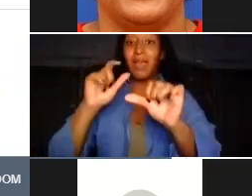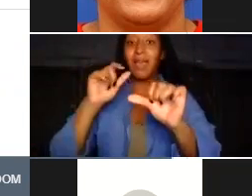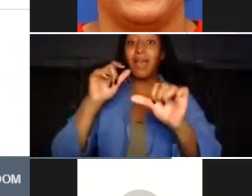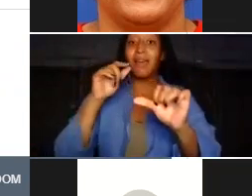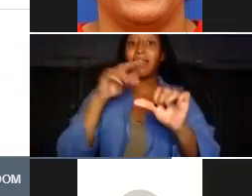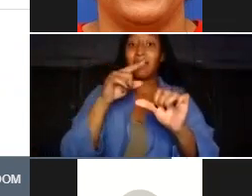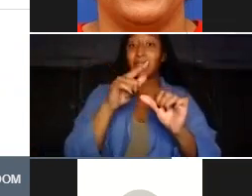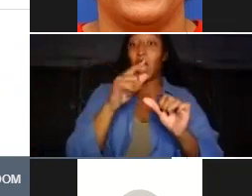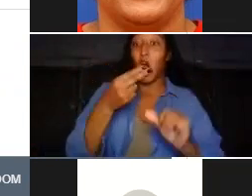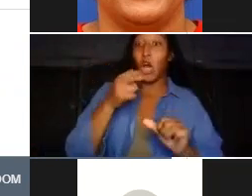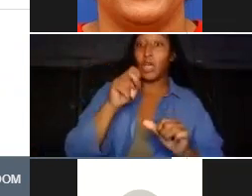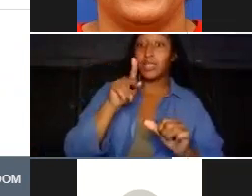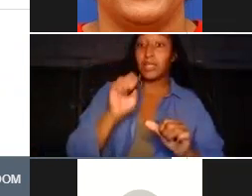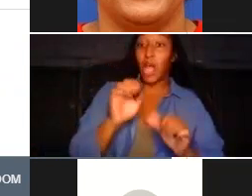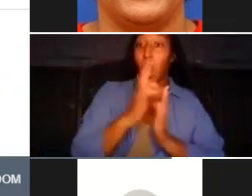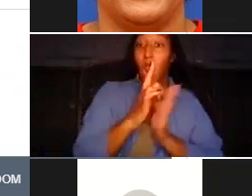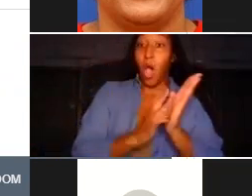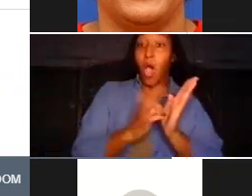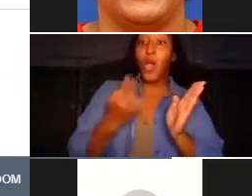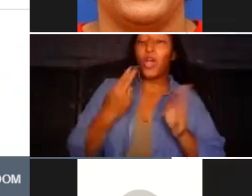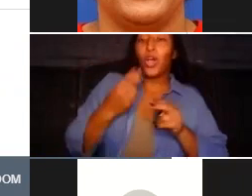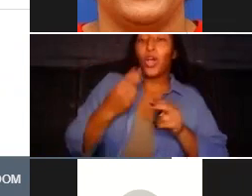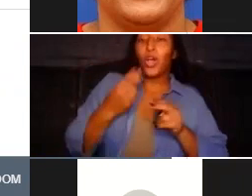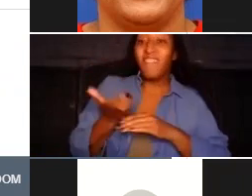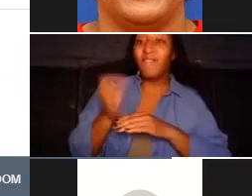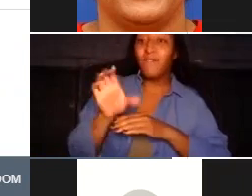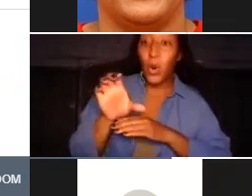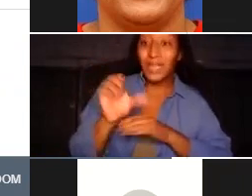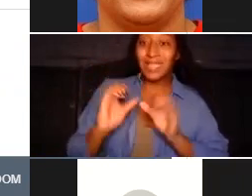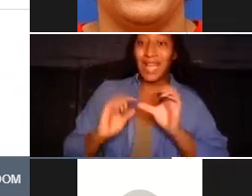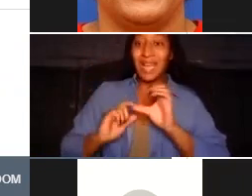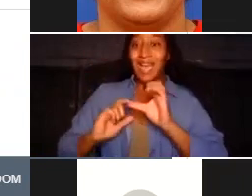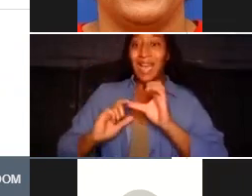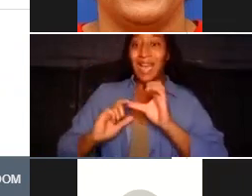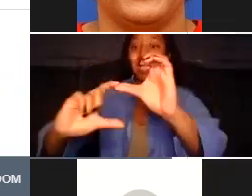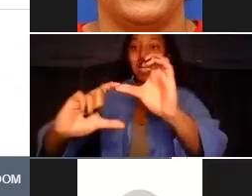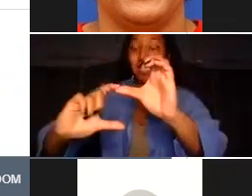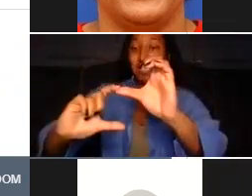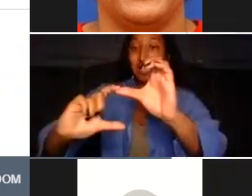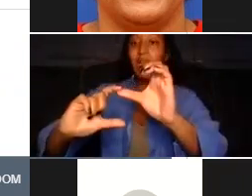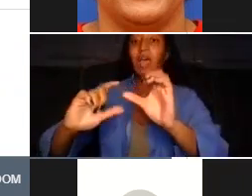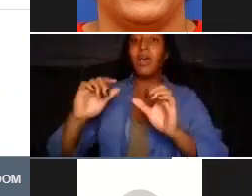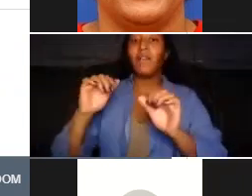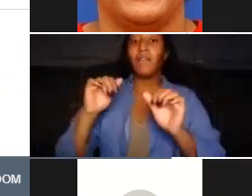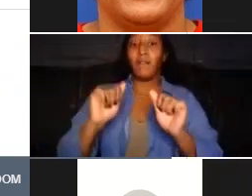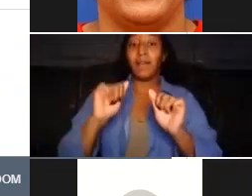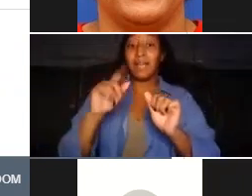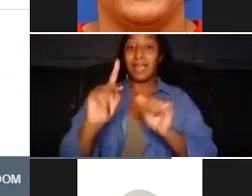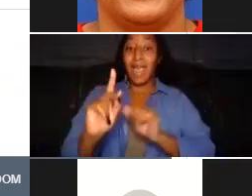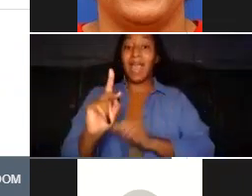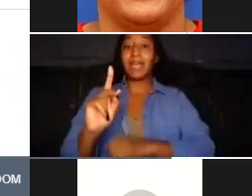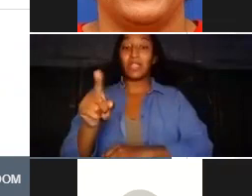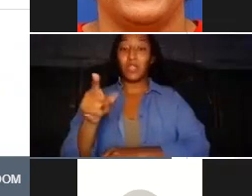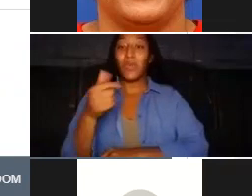were referring to a spring, we call it k the spring constant. Either one, you can refer to it either way, because they